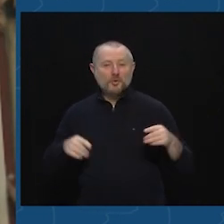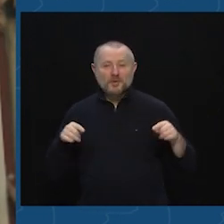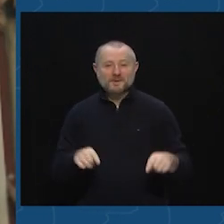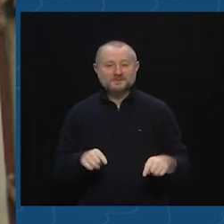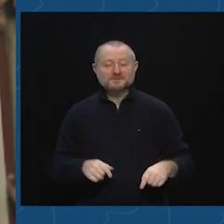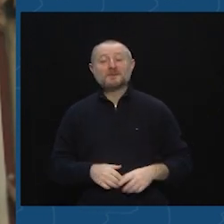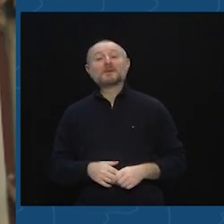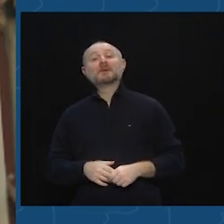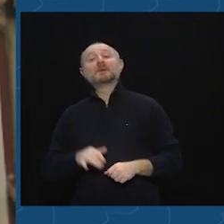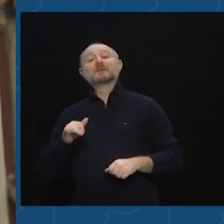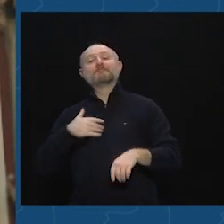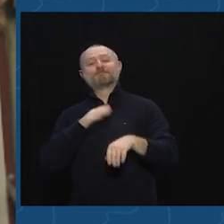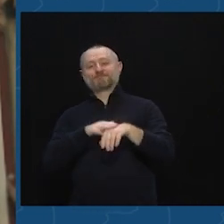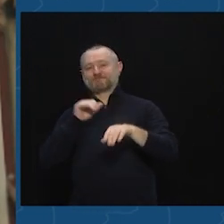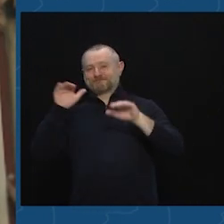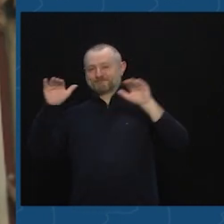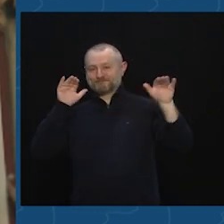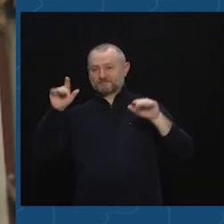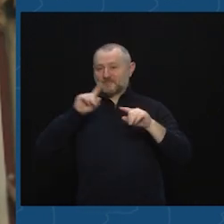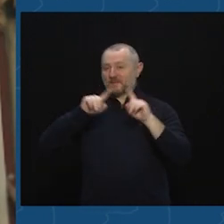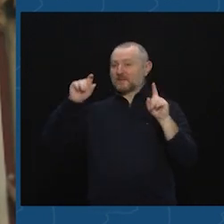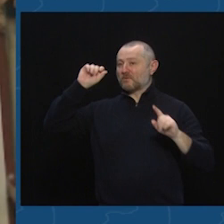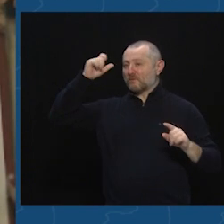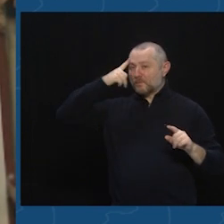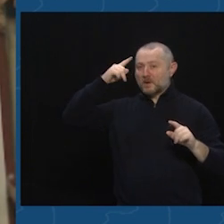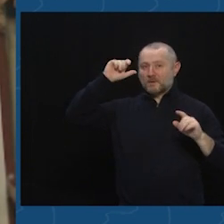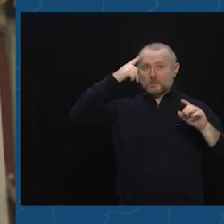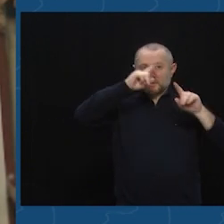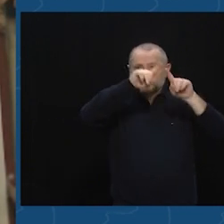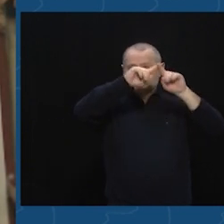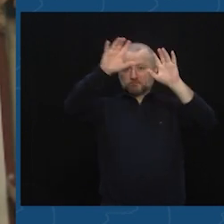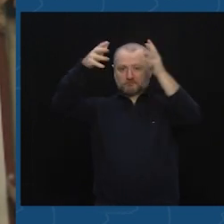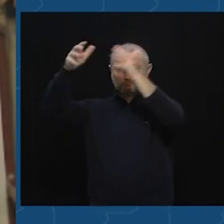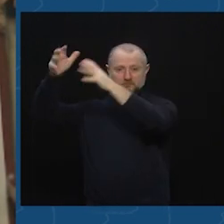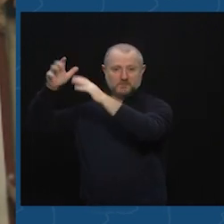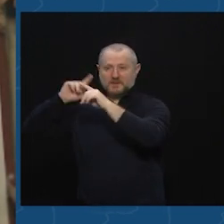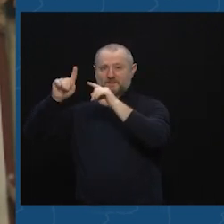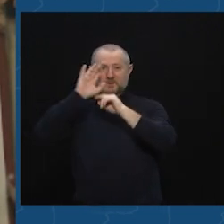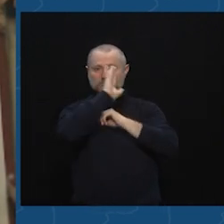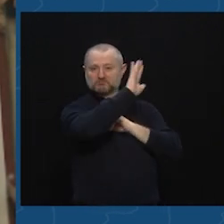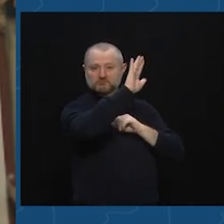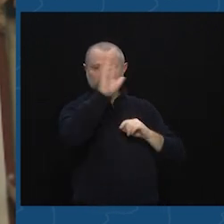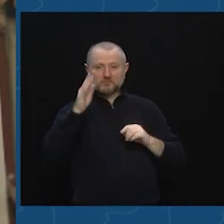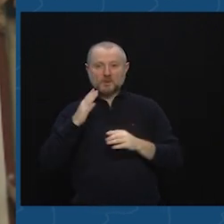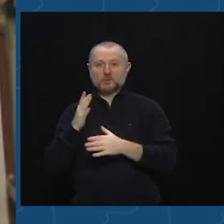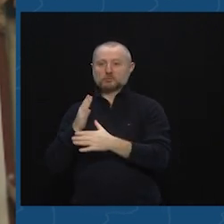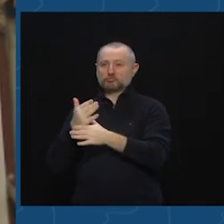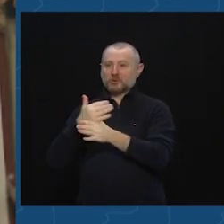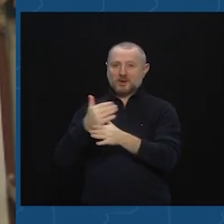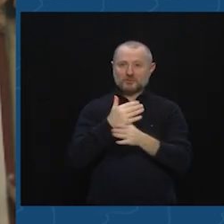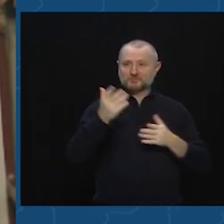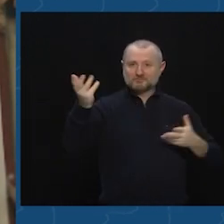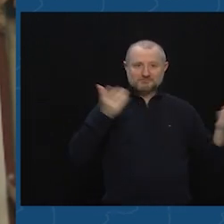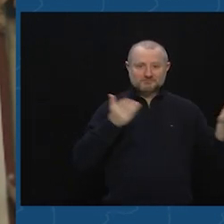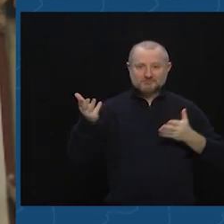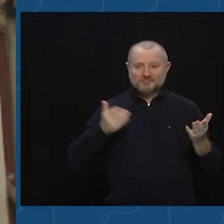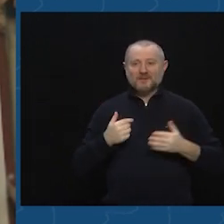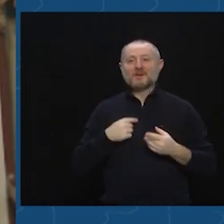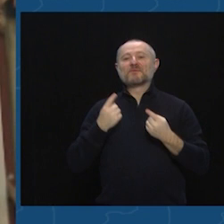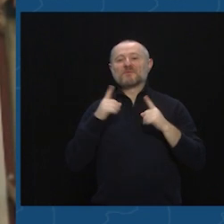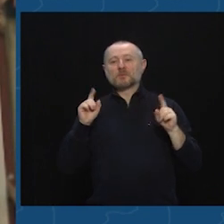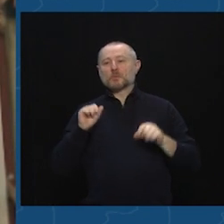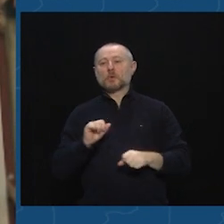do their share so we can finally turn back the crisis of gun violence that has destroyed far too